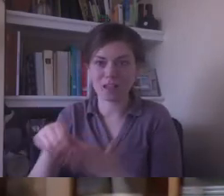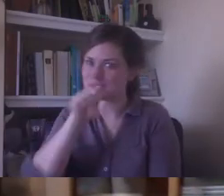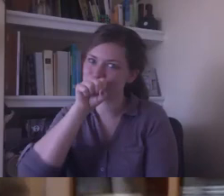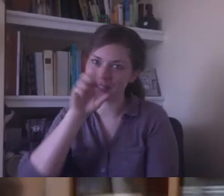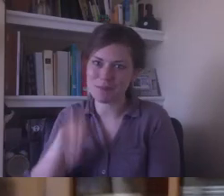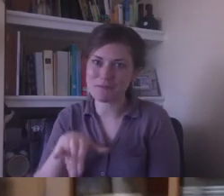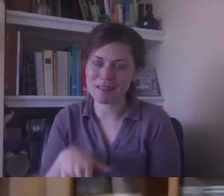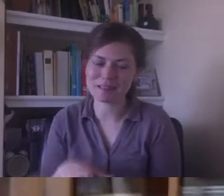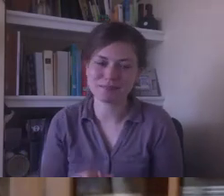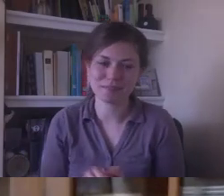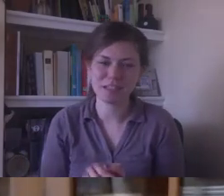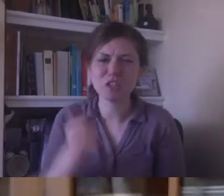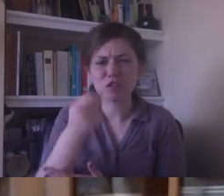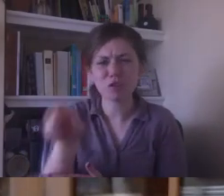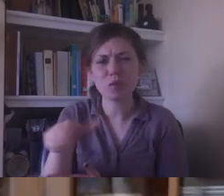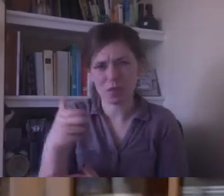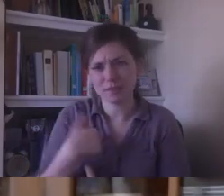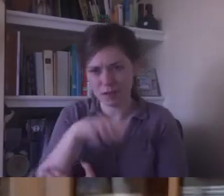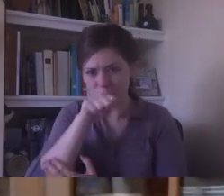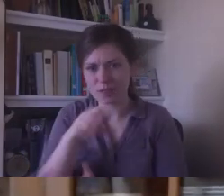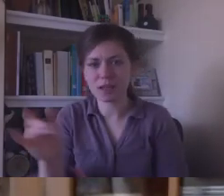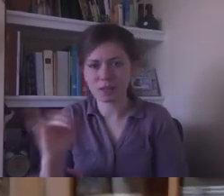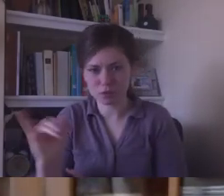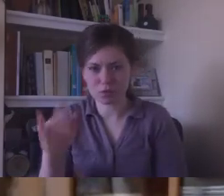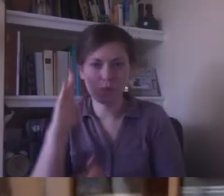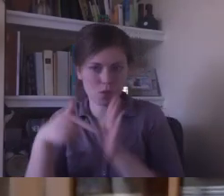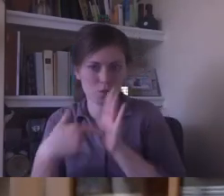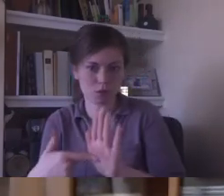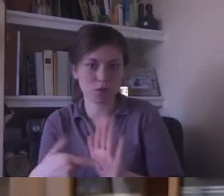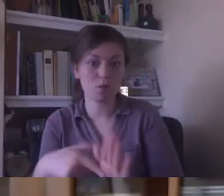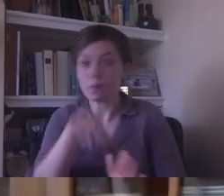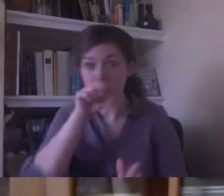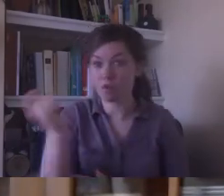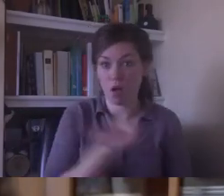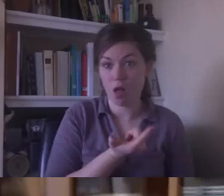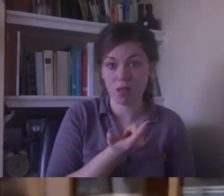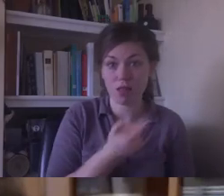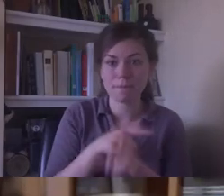so much. There's a couple others that I really love too, and I'll show those to you. I mean, I love all of them, but